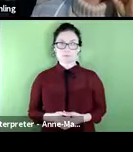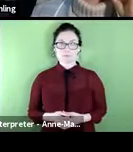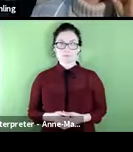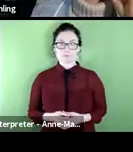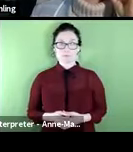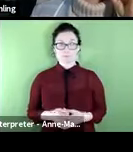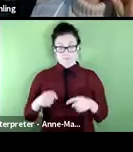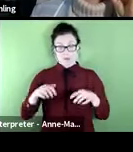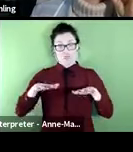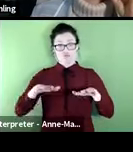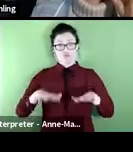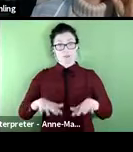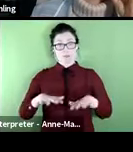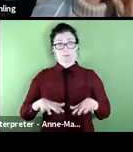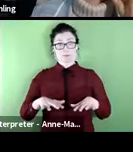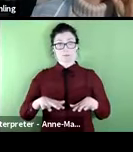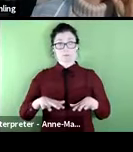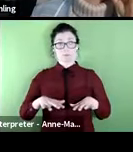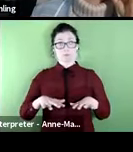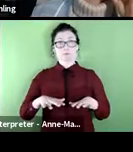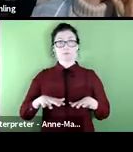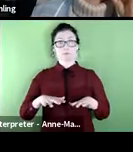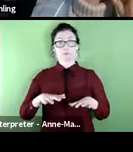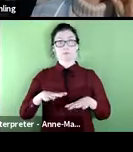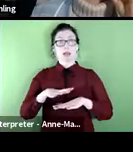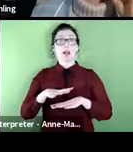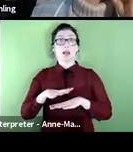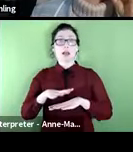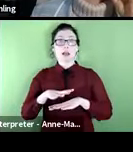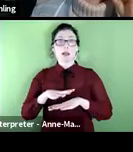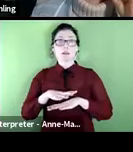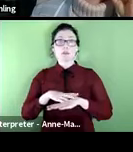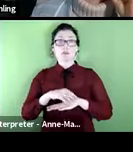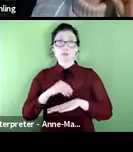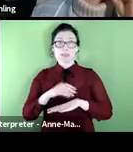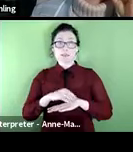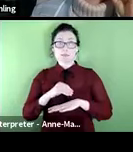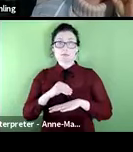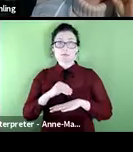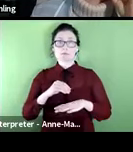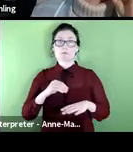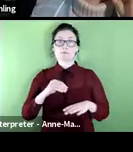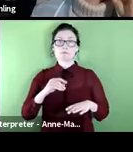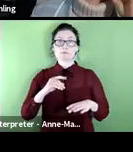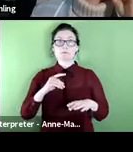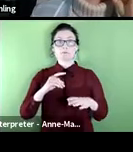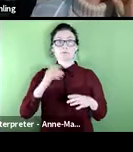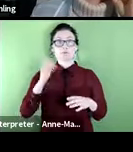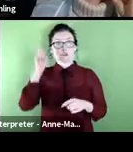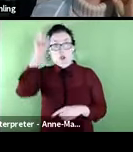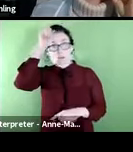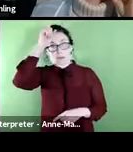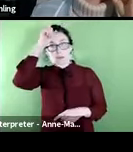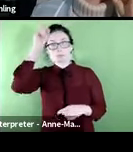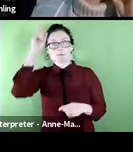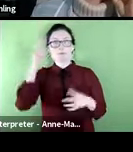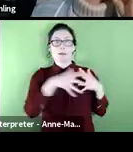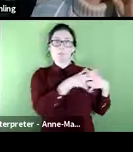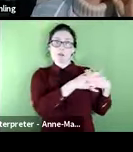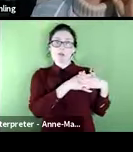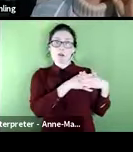in Britain and in Sweden, in Germany, in the United States, so many